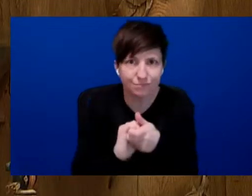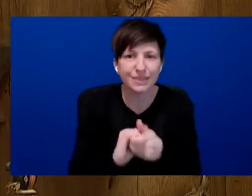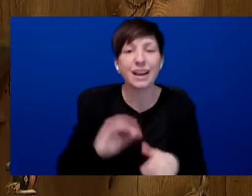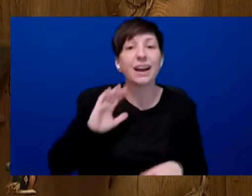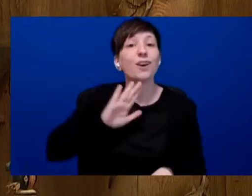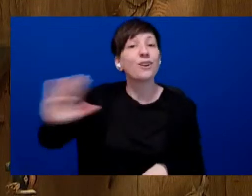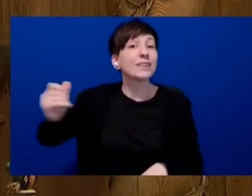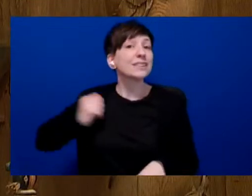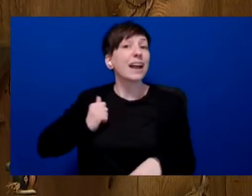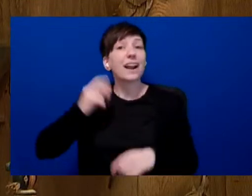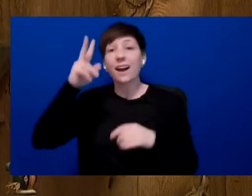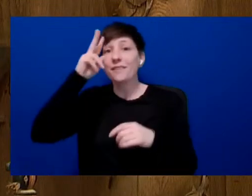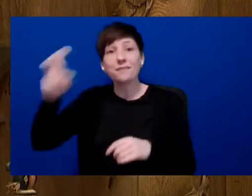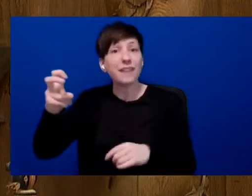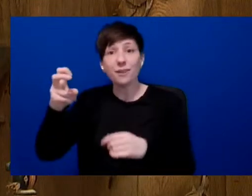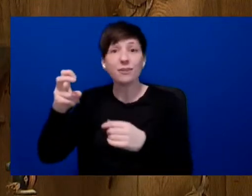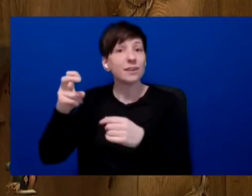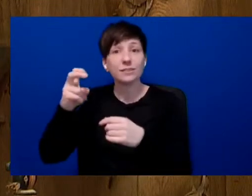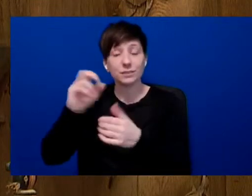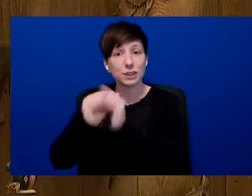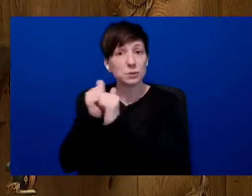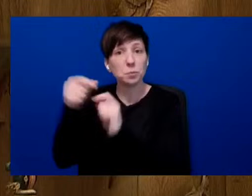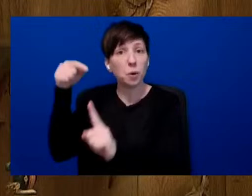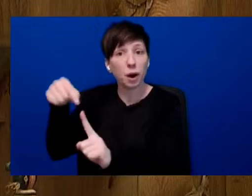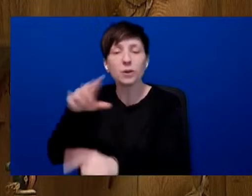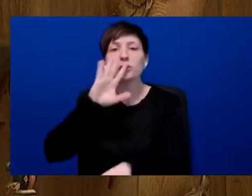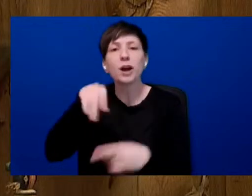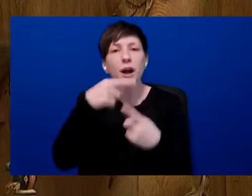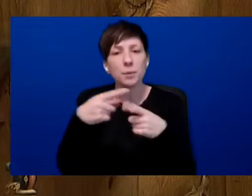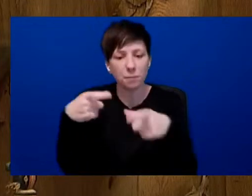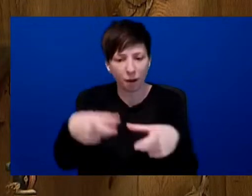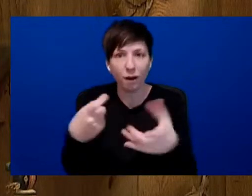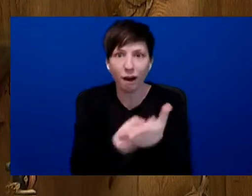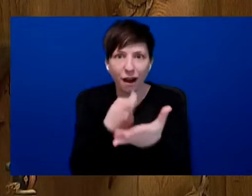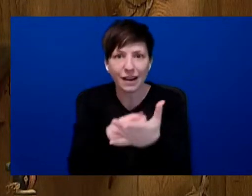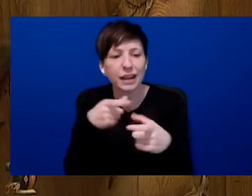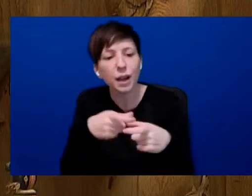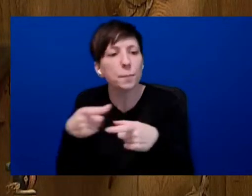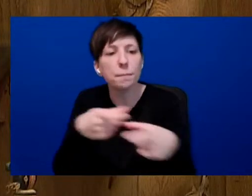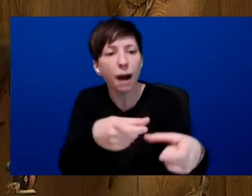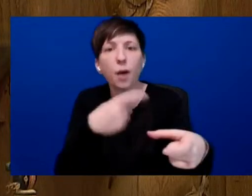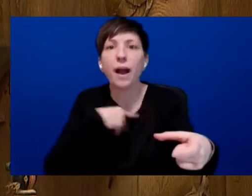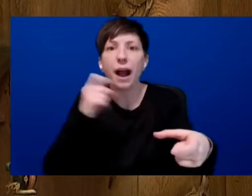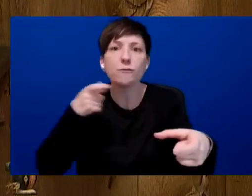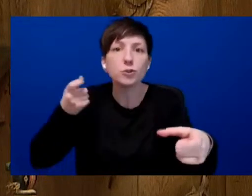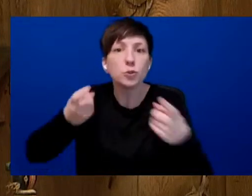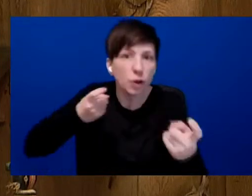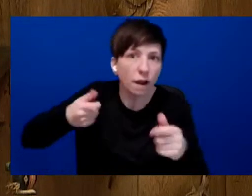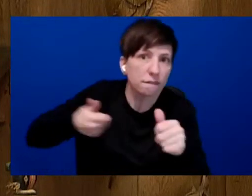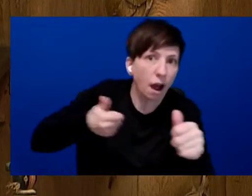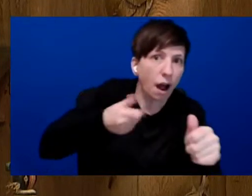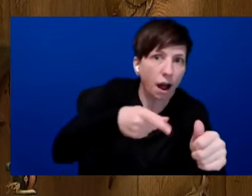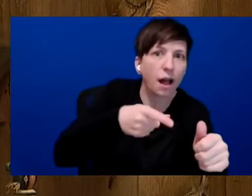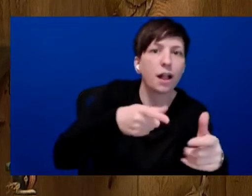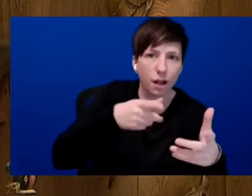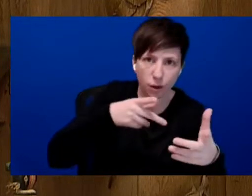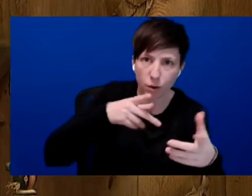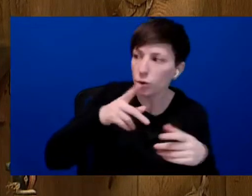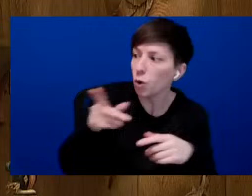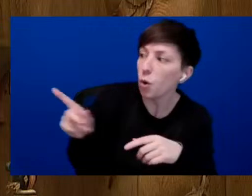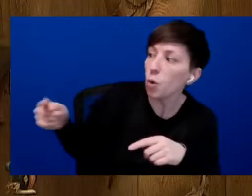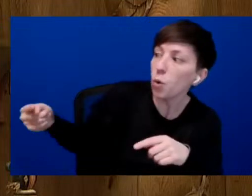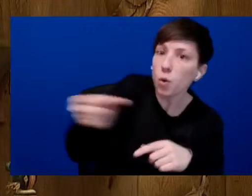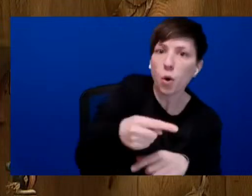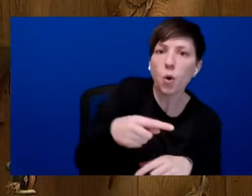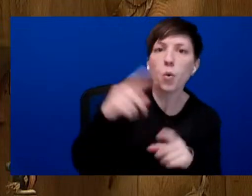skate to where the puck will be, not to where it has already been. by leveraging our strength in mining to meet global